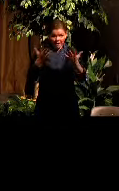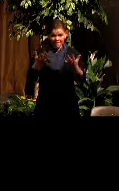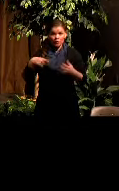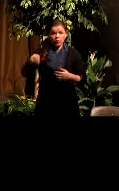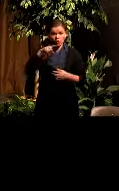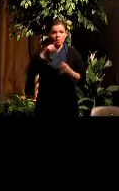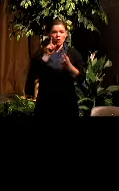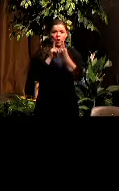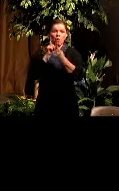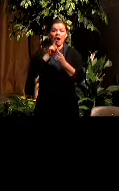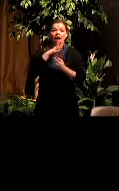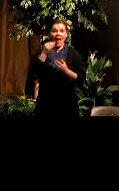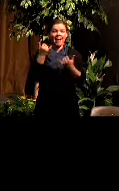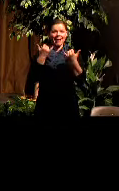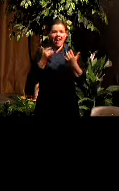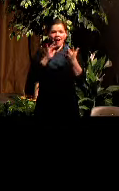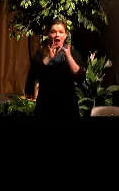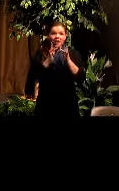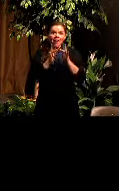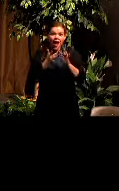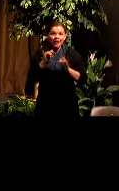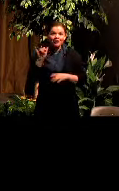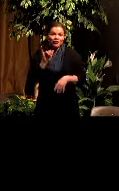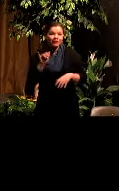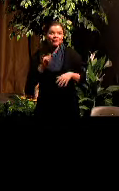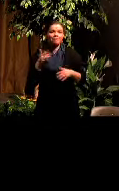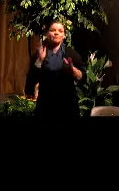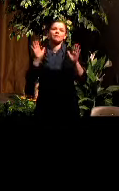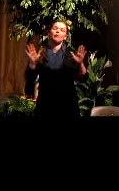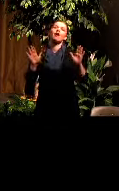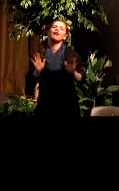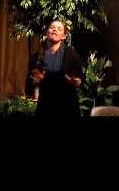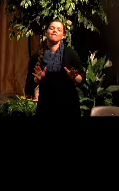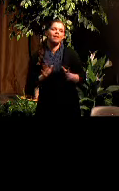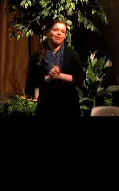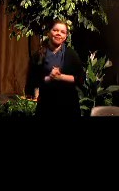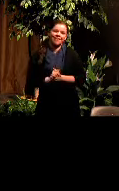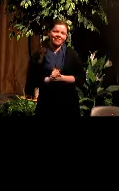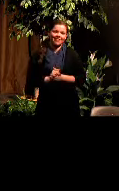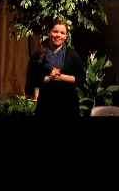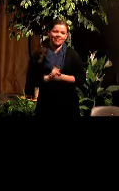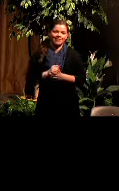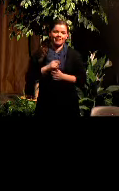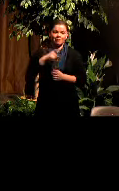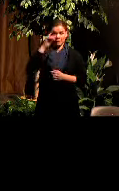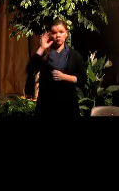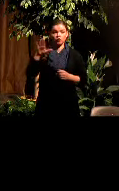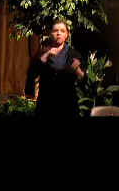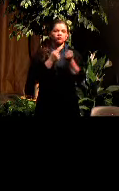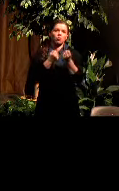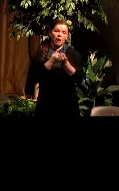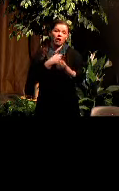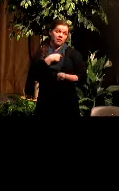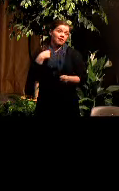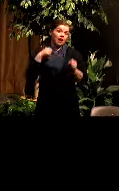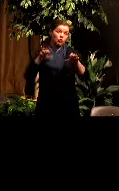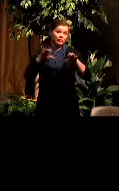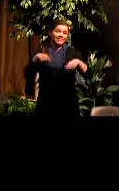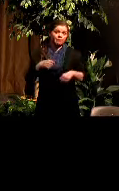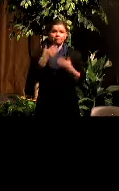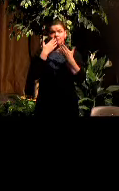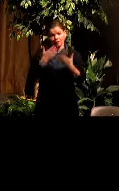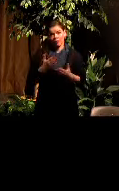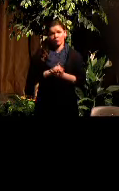great thing that we can bring to you. And it's because of you, because of your support, we're able to do this. So your generosity and your partnership really